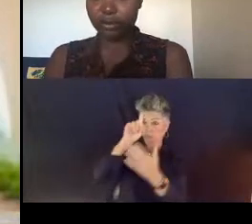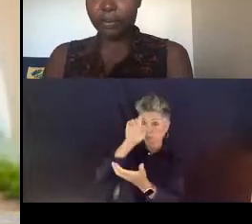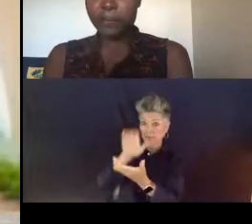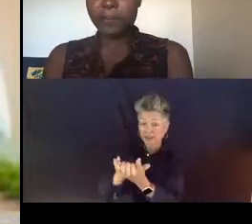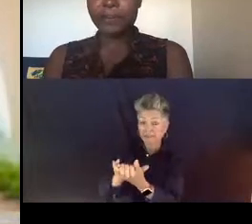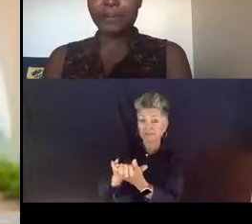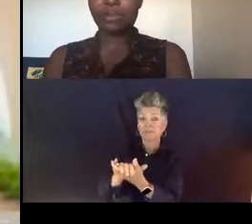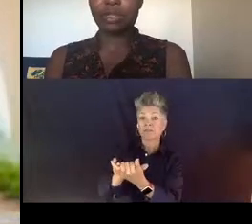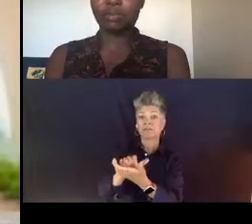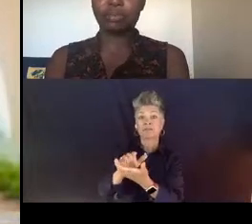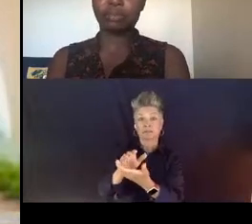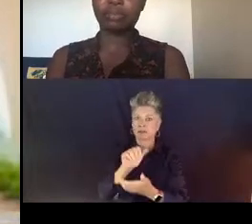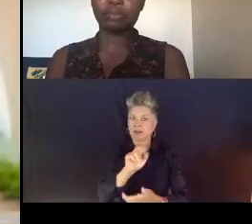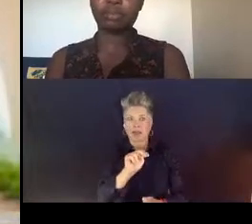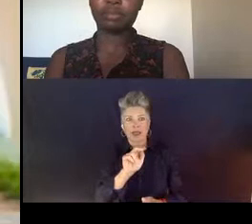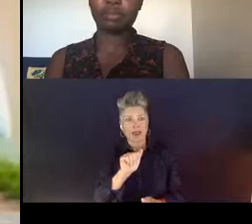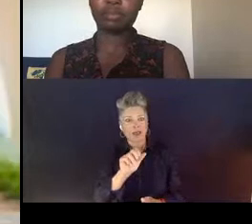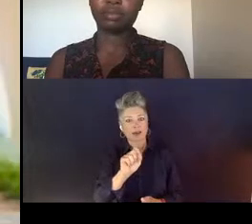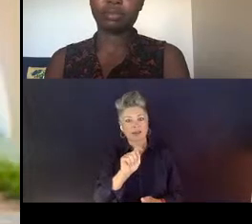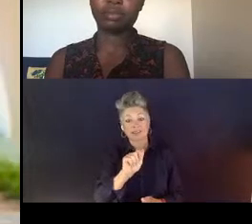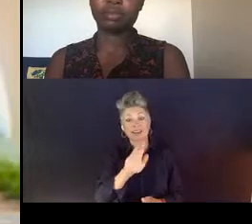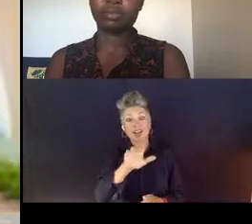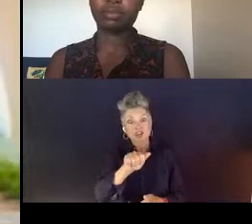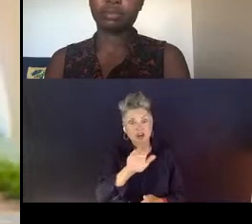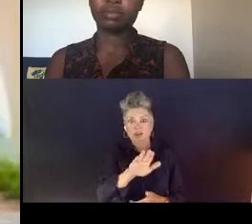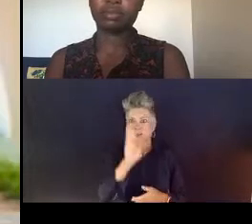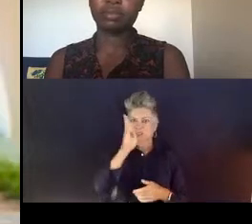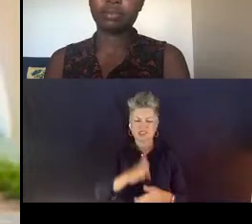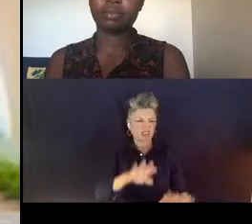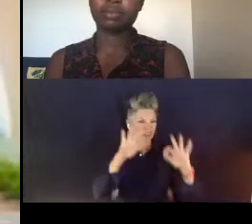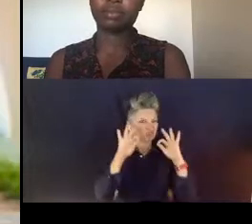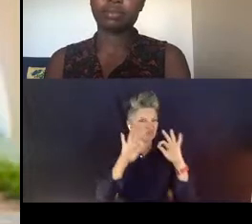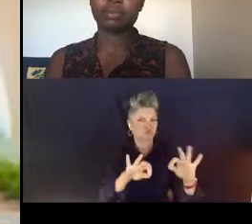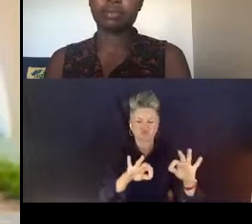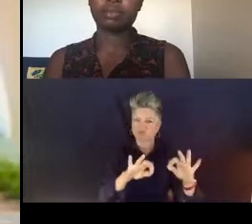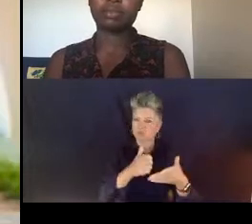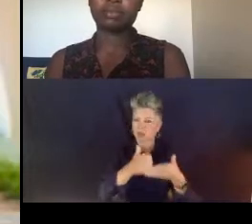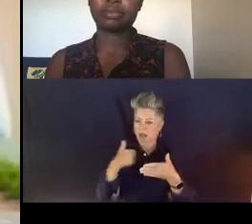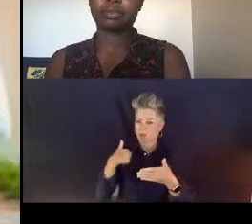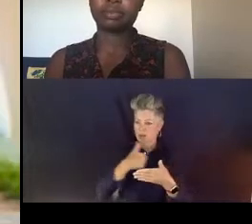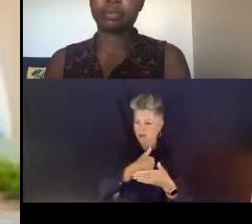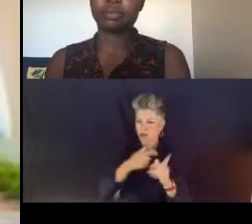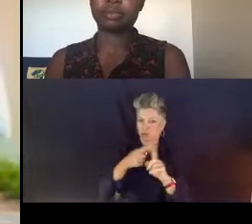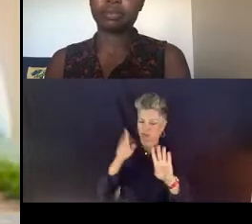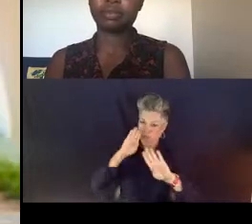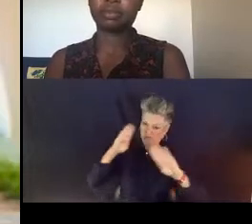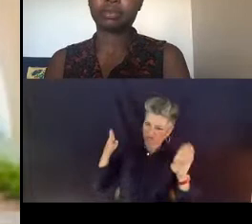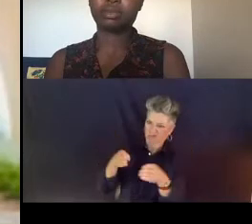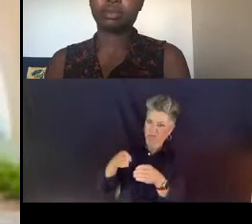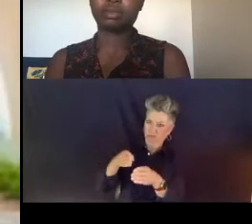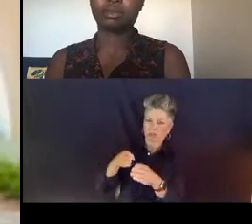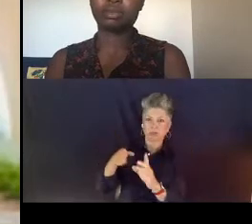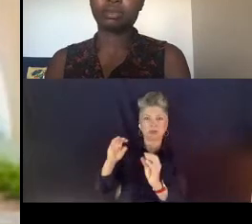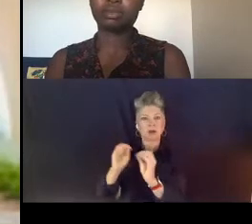Anastasia's presentation is a great segue for us to just kind of hone in a little bit more. And so I just want to give